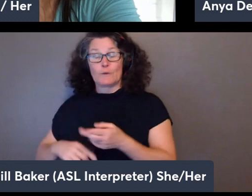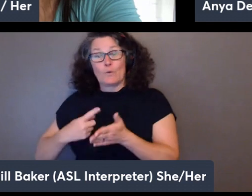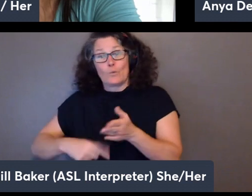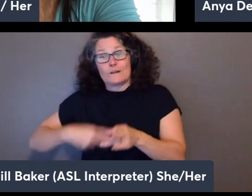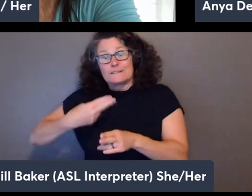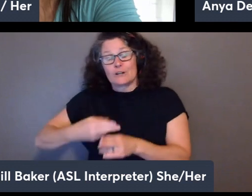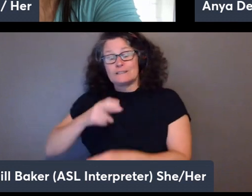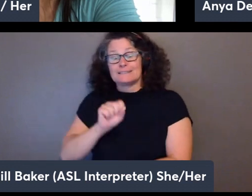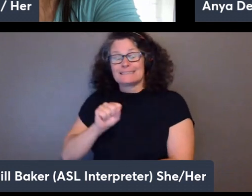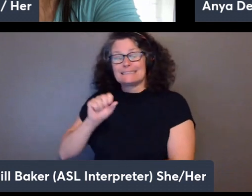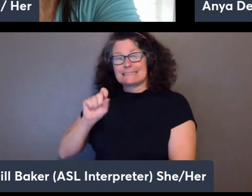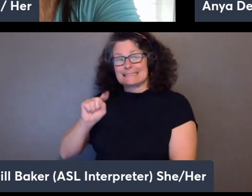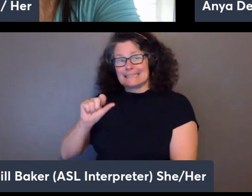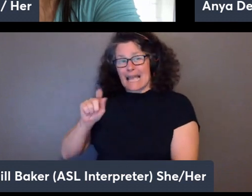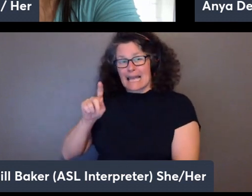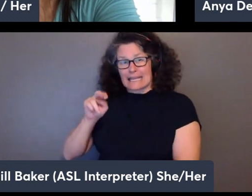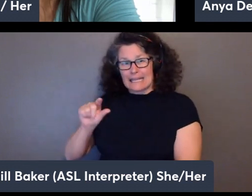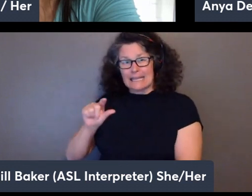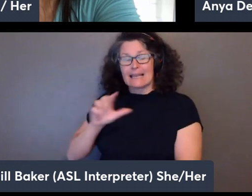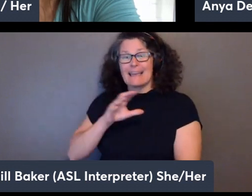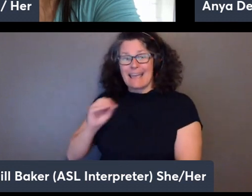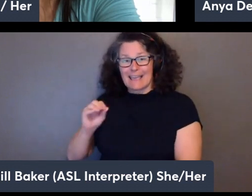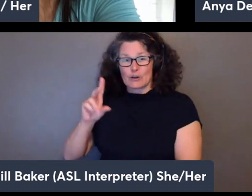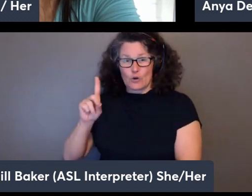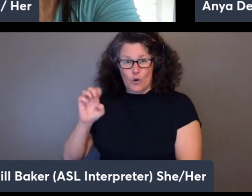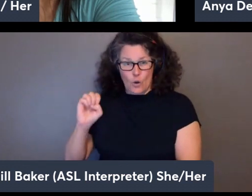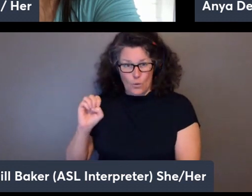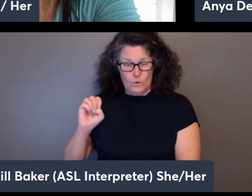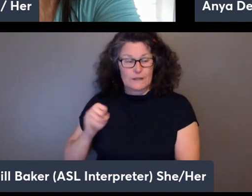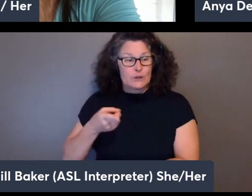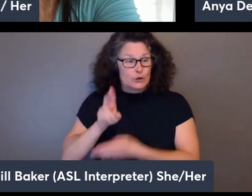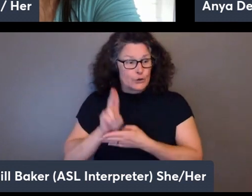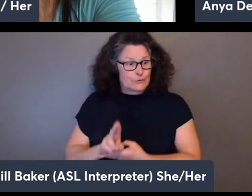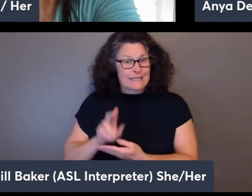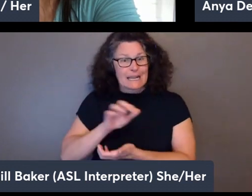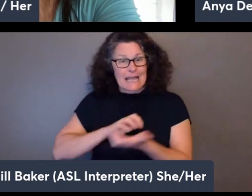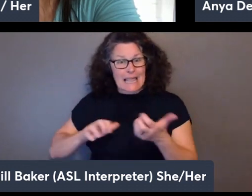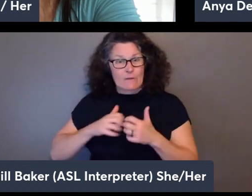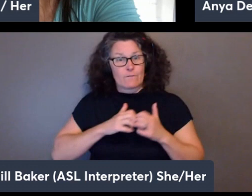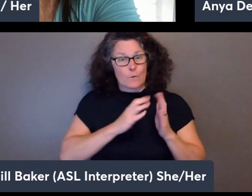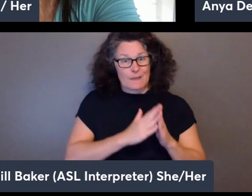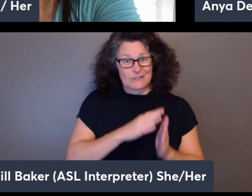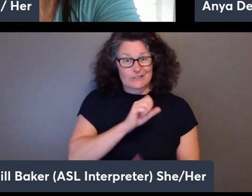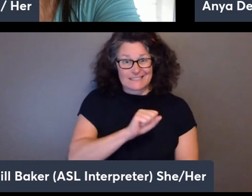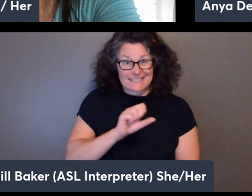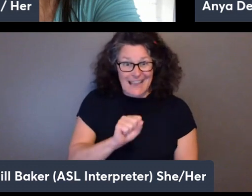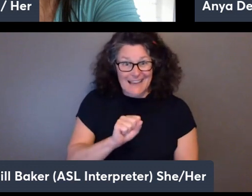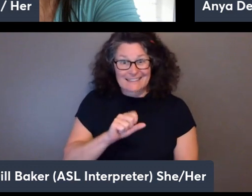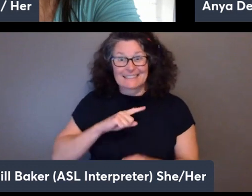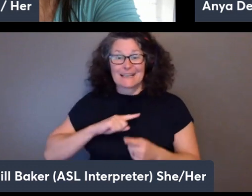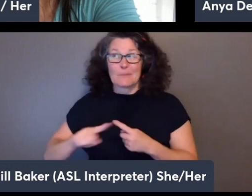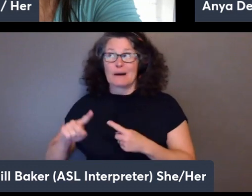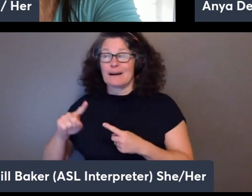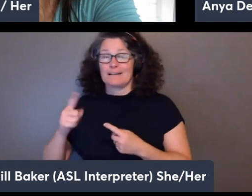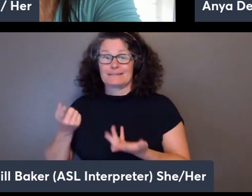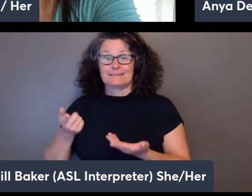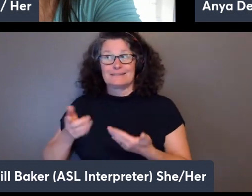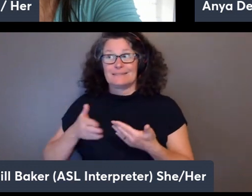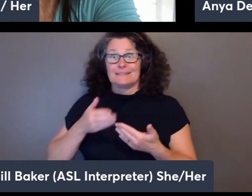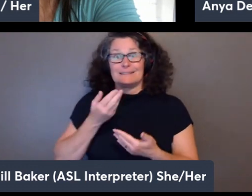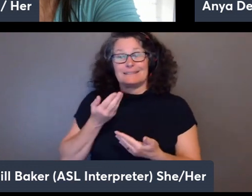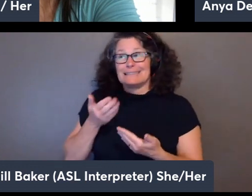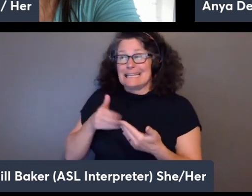Stack Import. So if you are already using CloudFormation stacks, but hesitant to migrate to